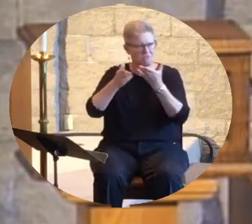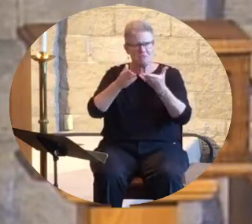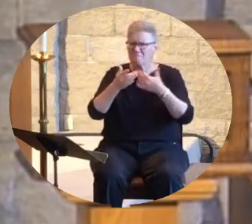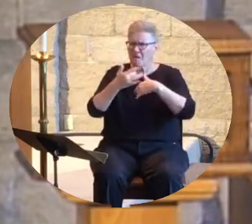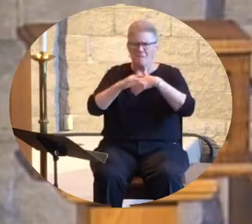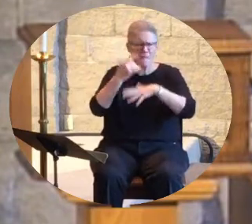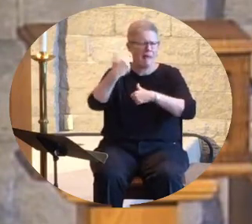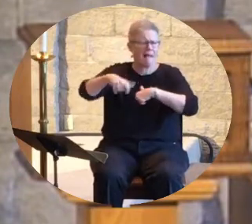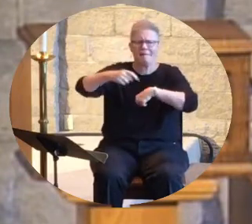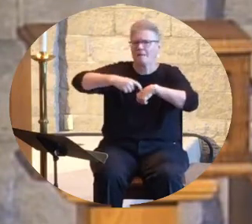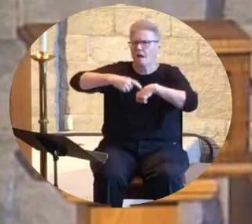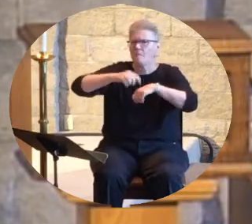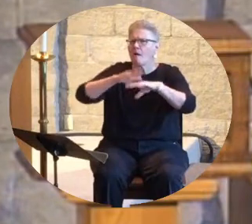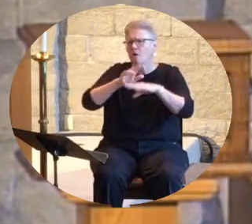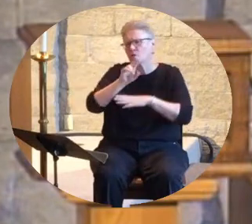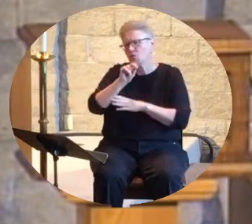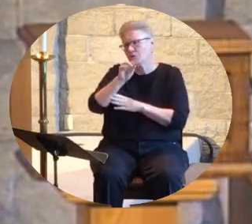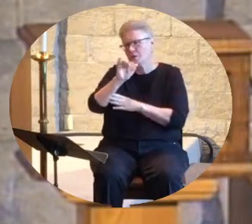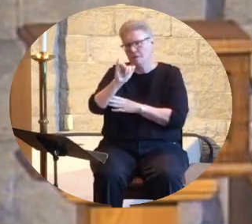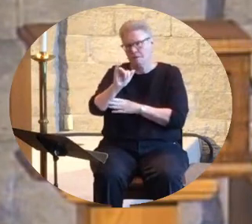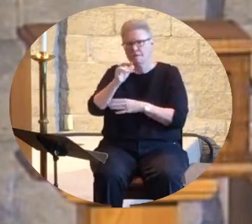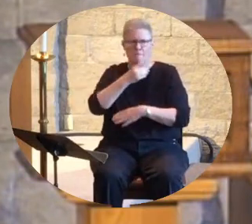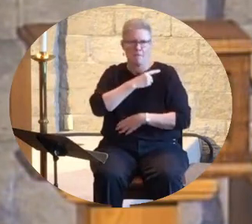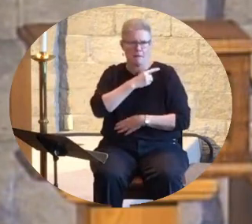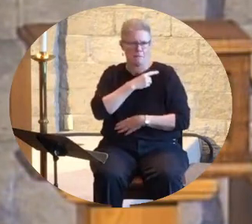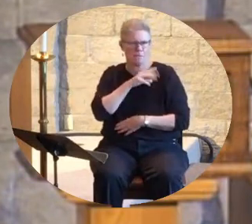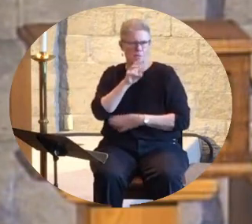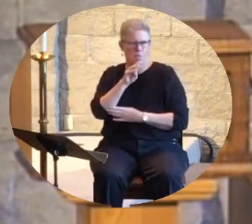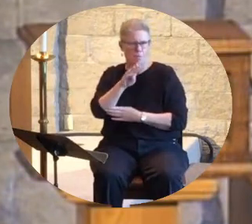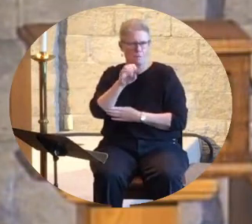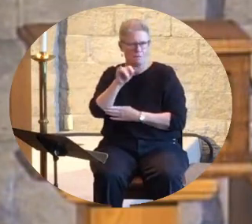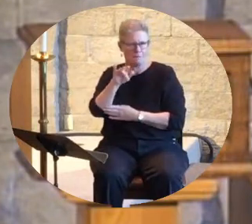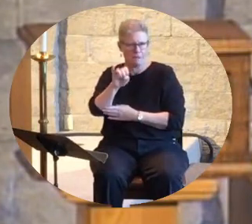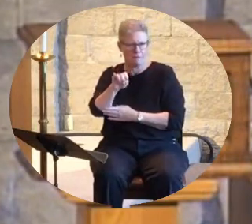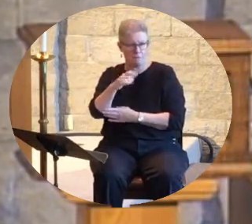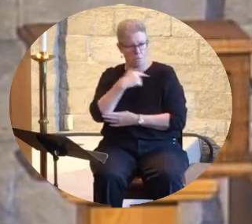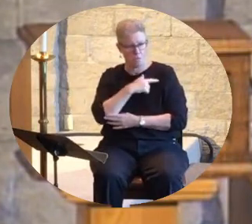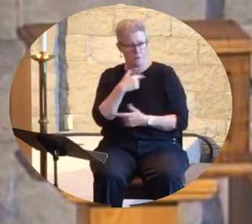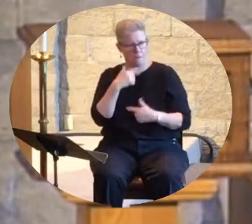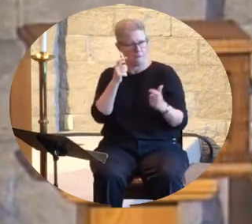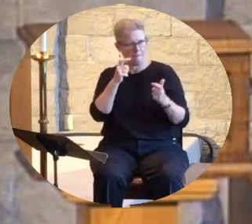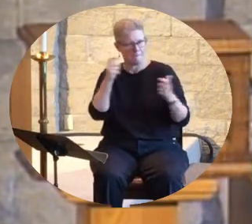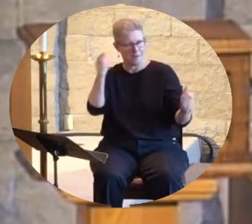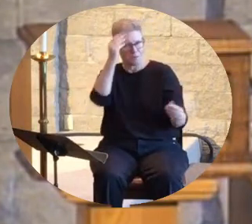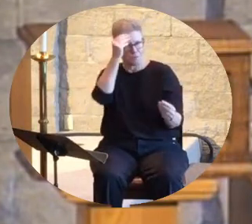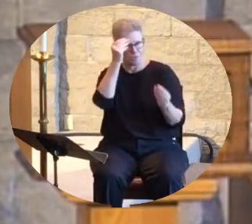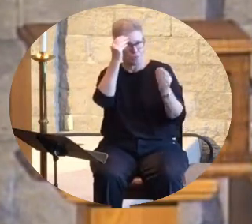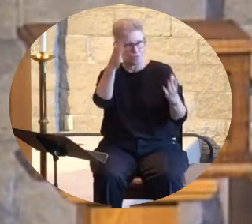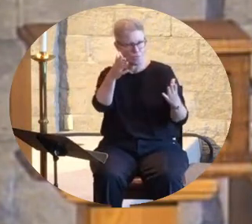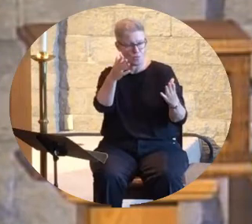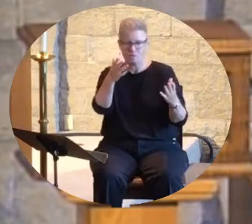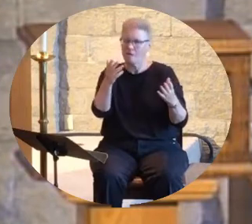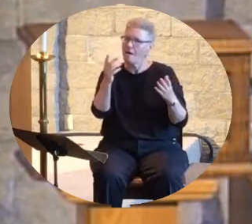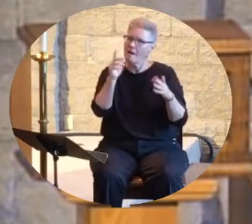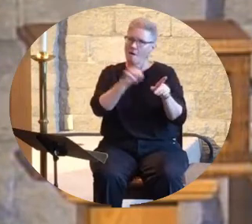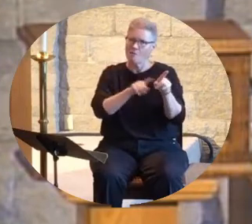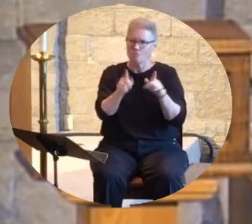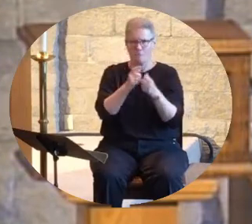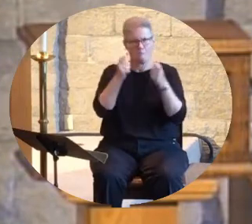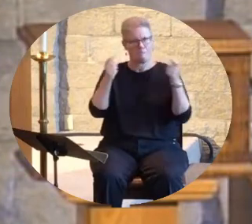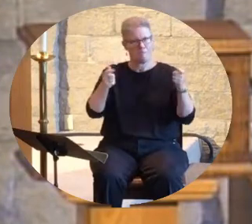website. We've got big news and big results. Due to your